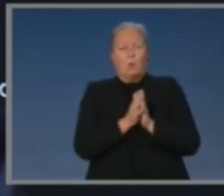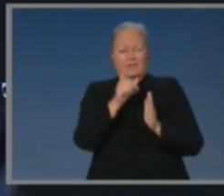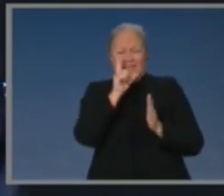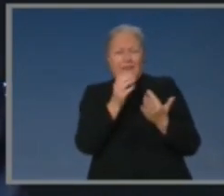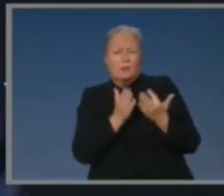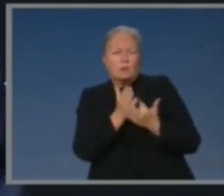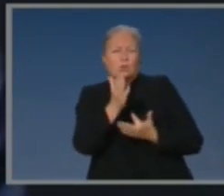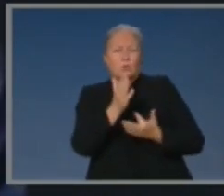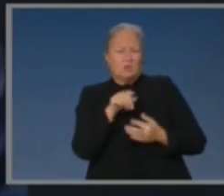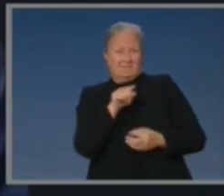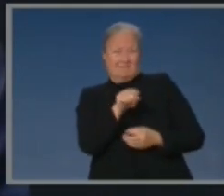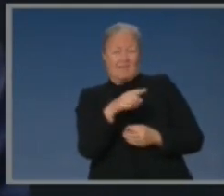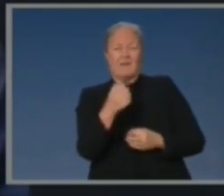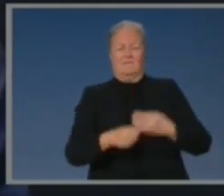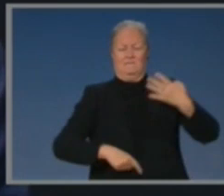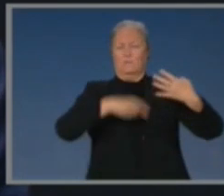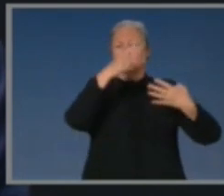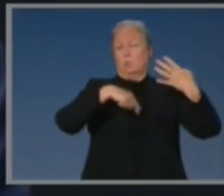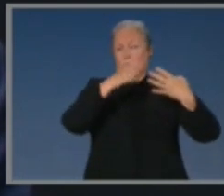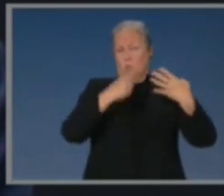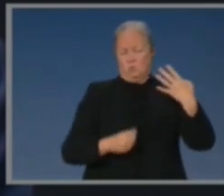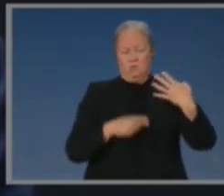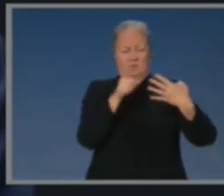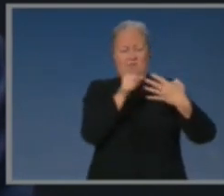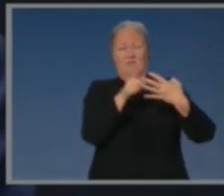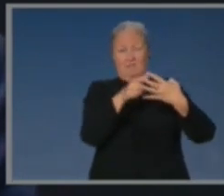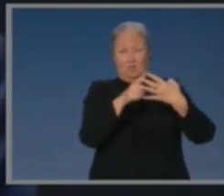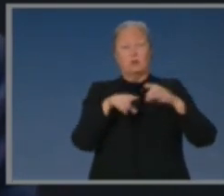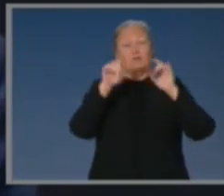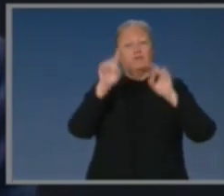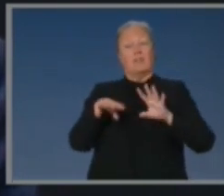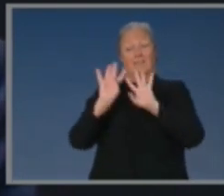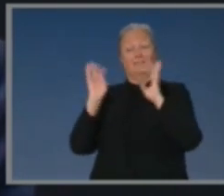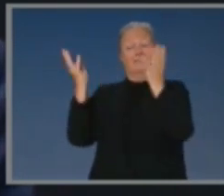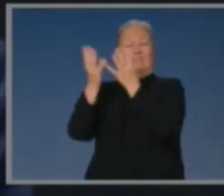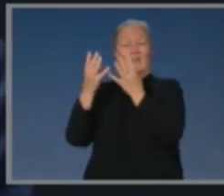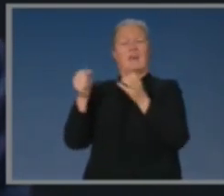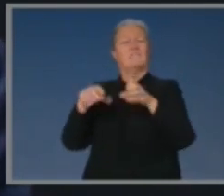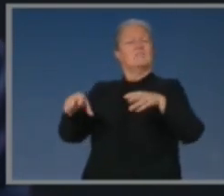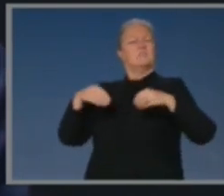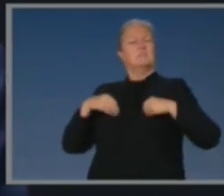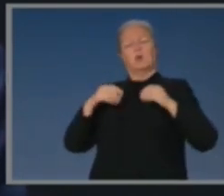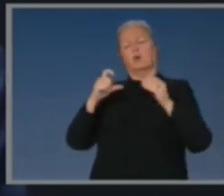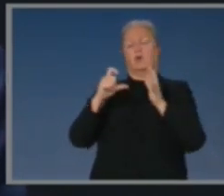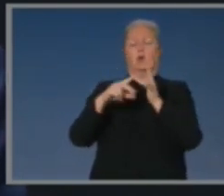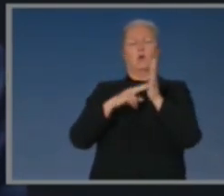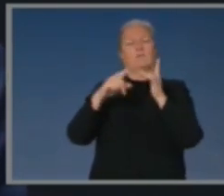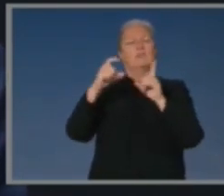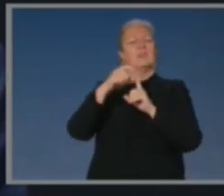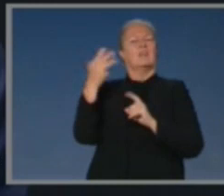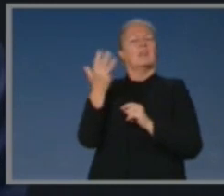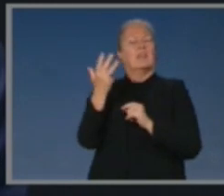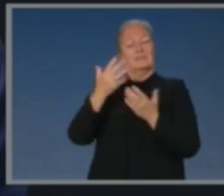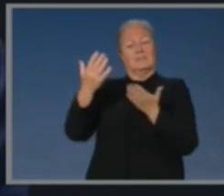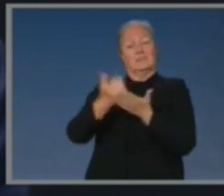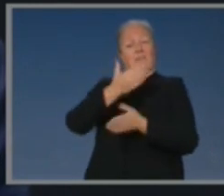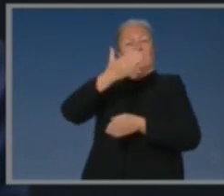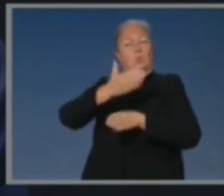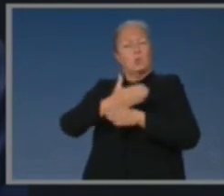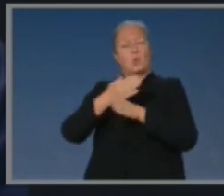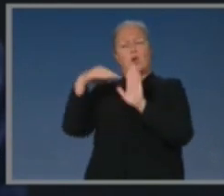have happened. The first was that National Cabinet adopted a set of national COVID-19 safe workplace principles, and that's a